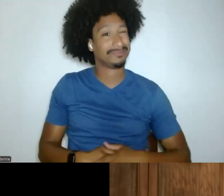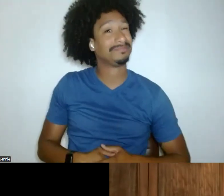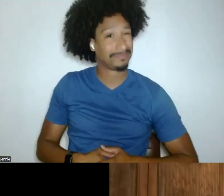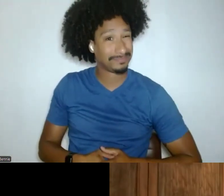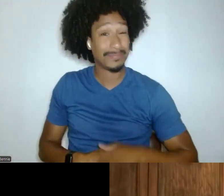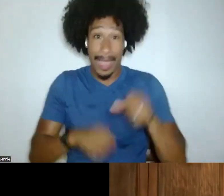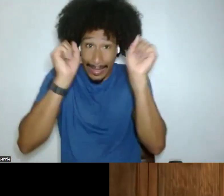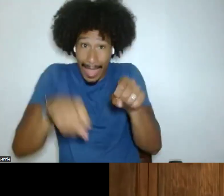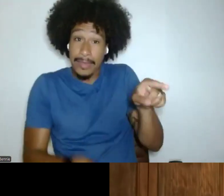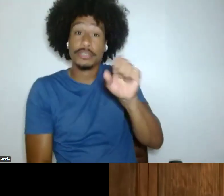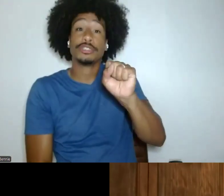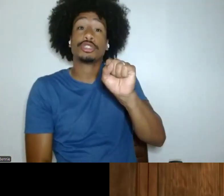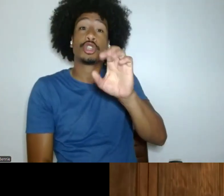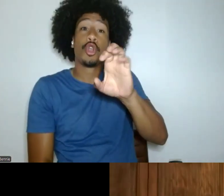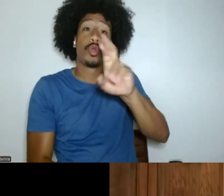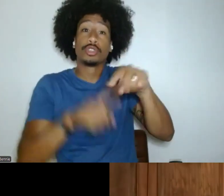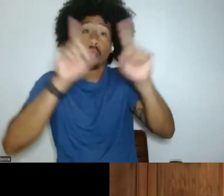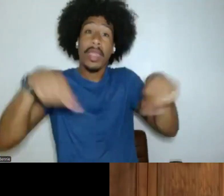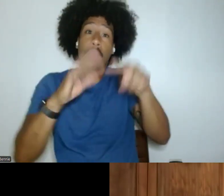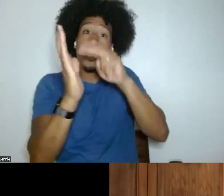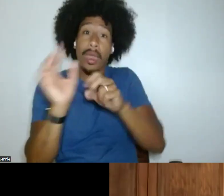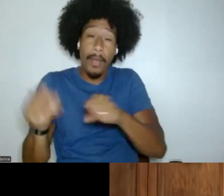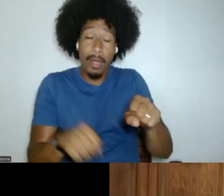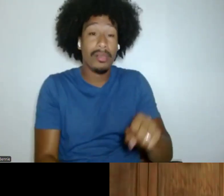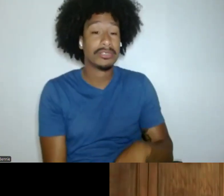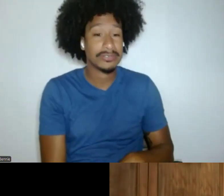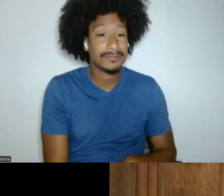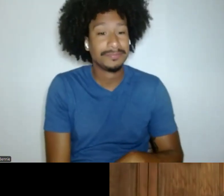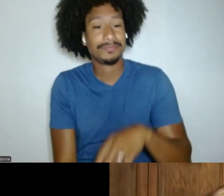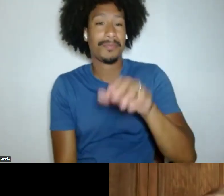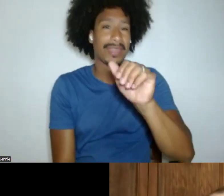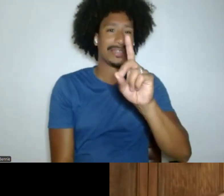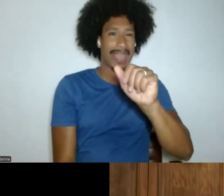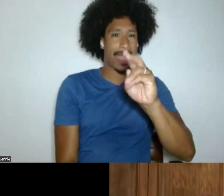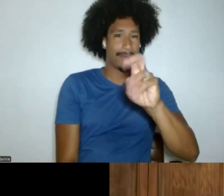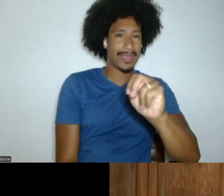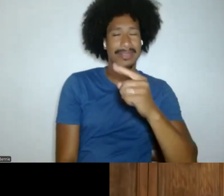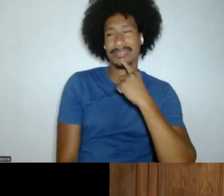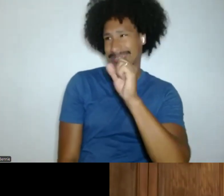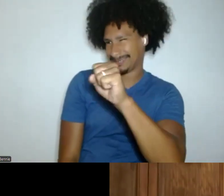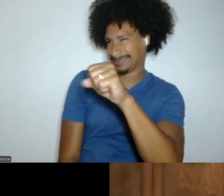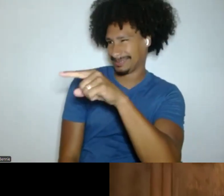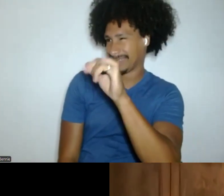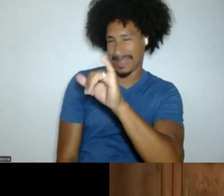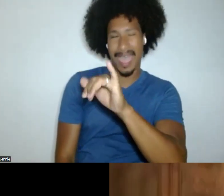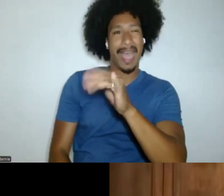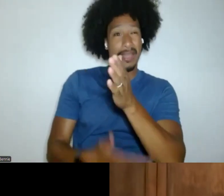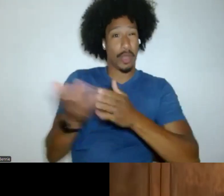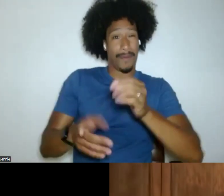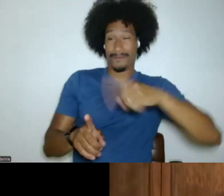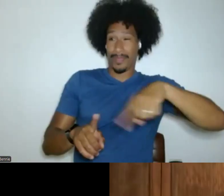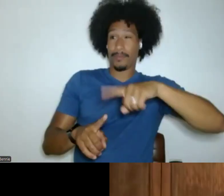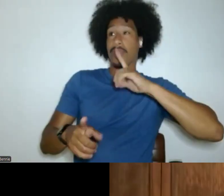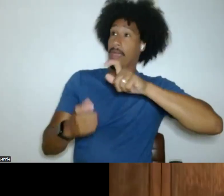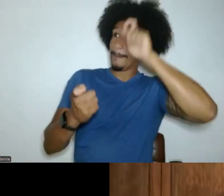Like this research and who is it supposed to be for? Like was like the kind of main thing. Yeah. And so that's no,